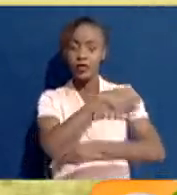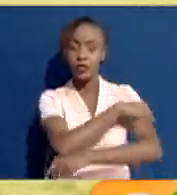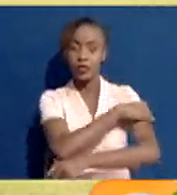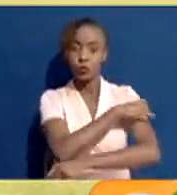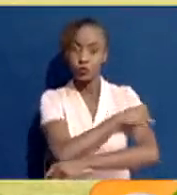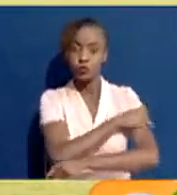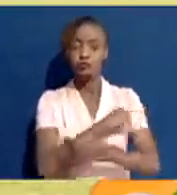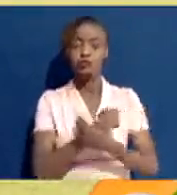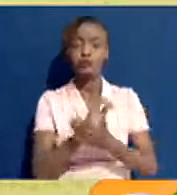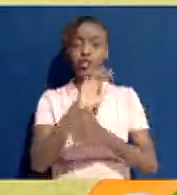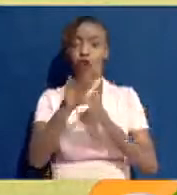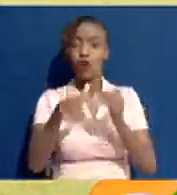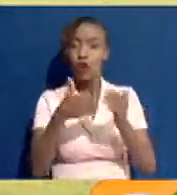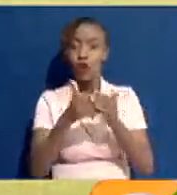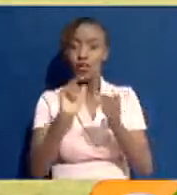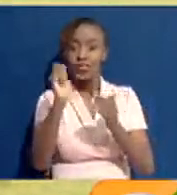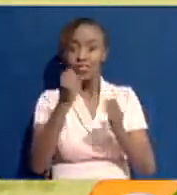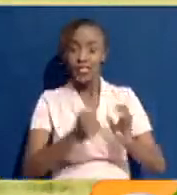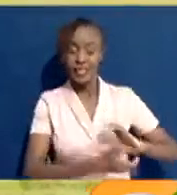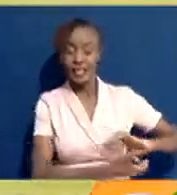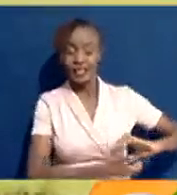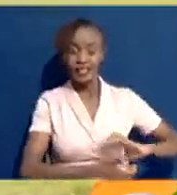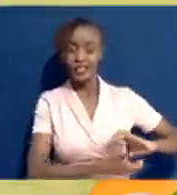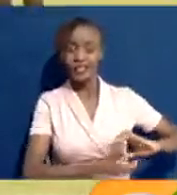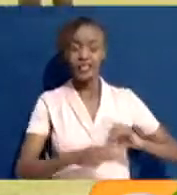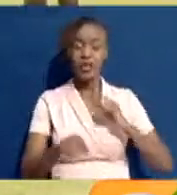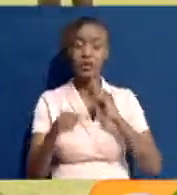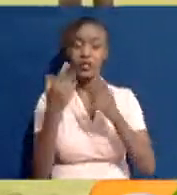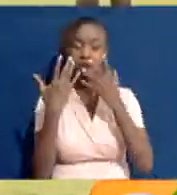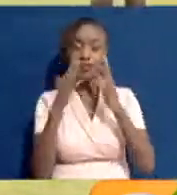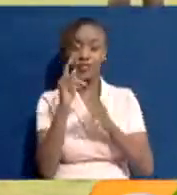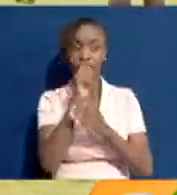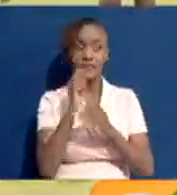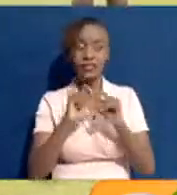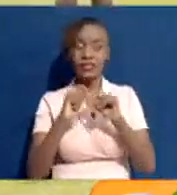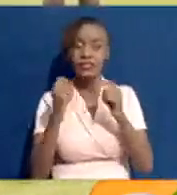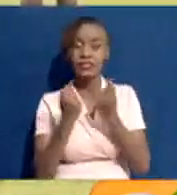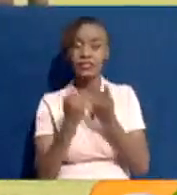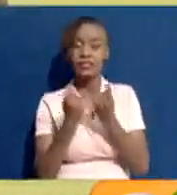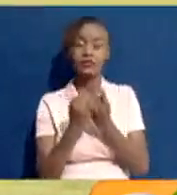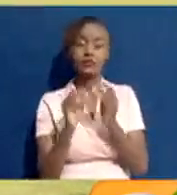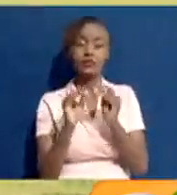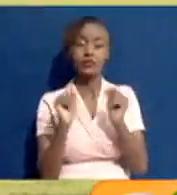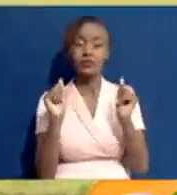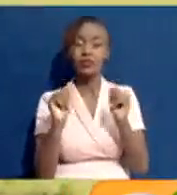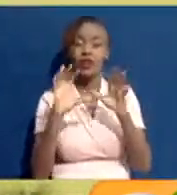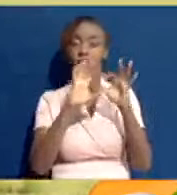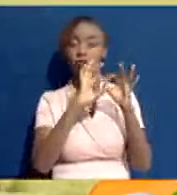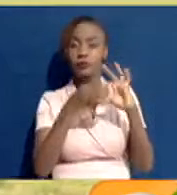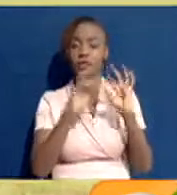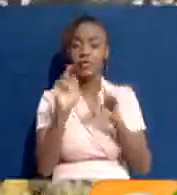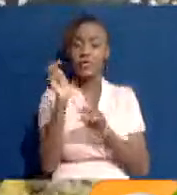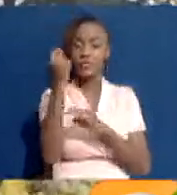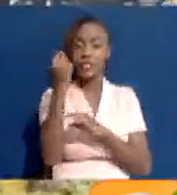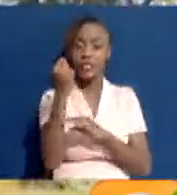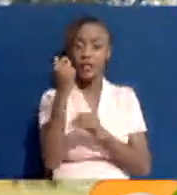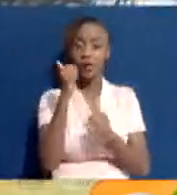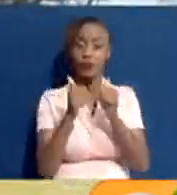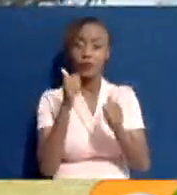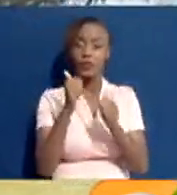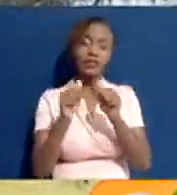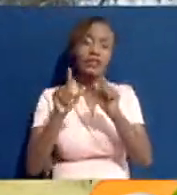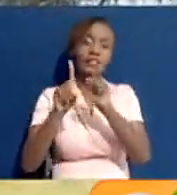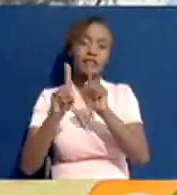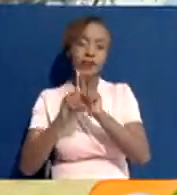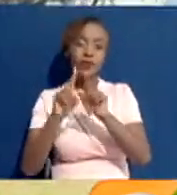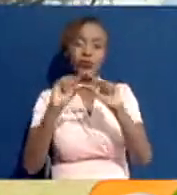Shujaa lazima washinde mchuano wa ubingwa wa bara Afrika nchini Zimbabwe ili kufuzu kwa mashindano ya Olimpiki. Kenya iko kwenye kikundi kimoja pamoja na